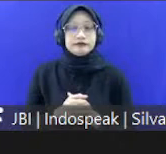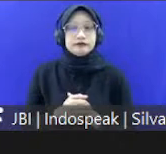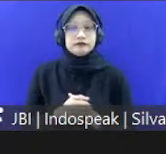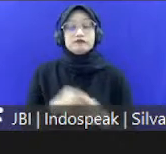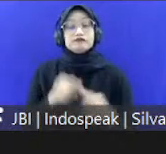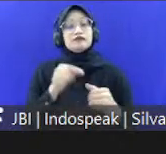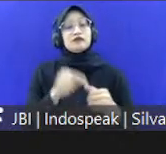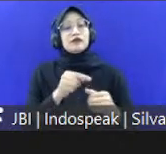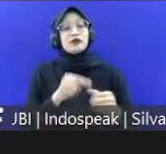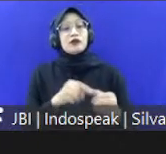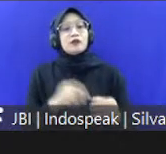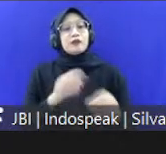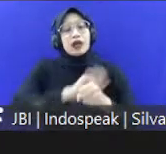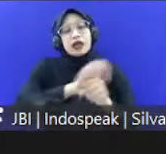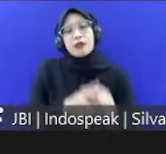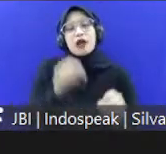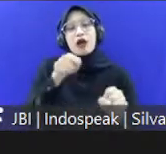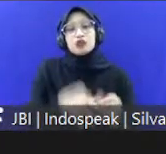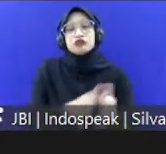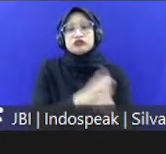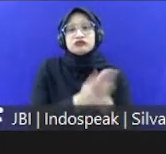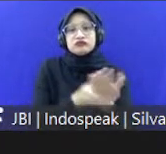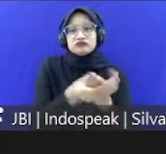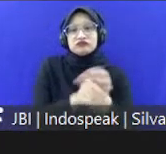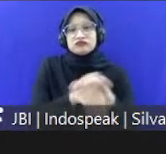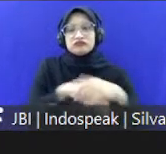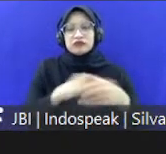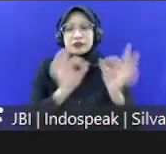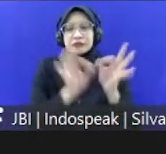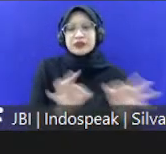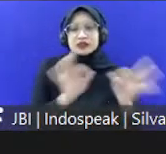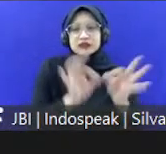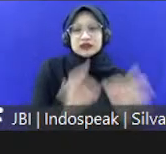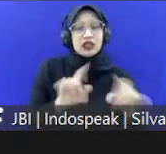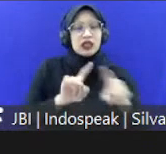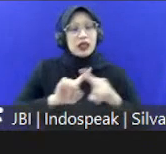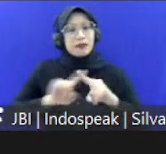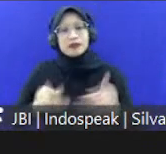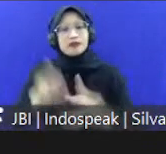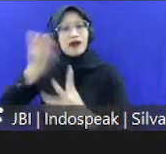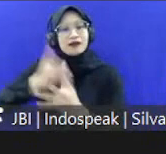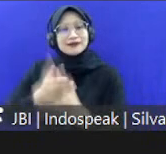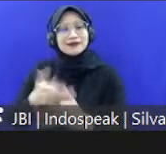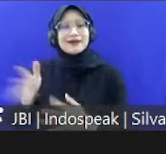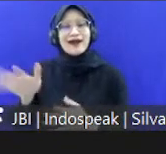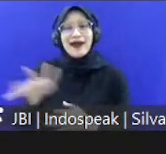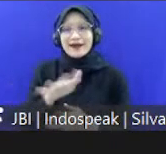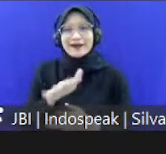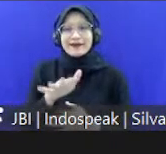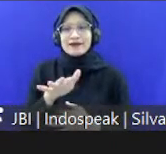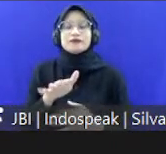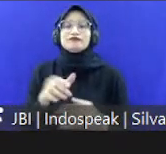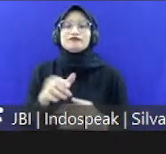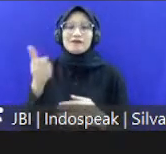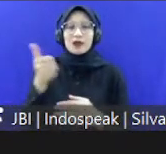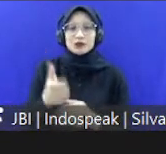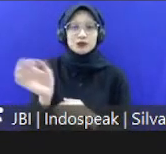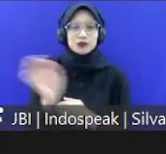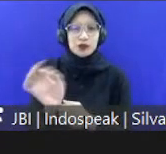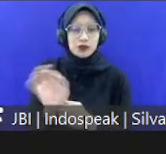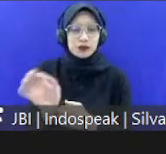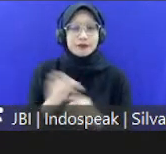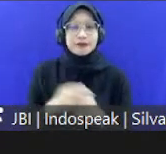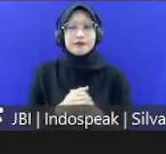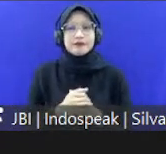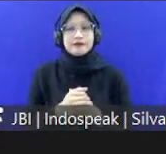and sanitation. These populations also likely to continue working during the peak of the pandemic. They